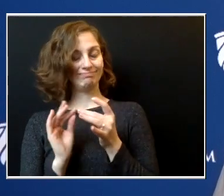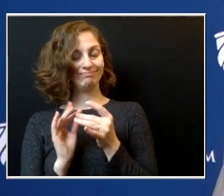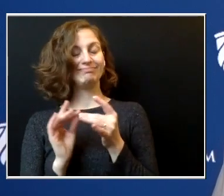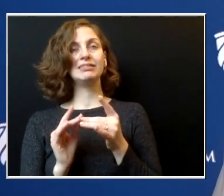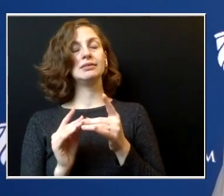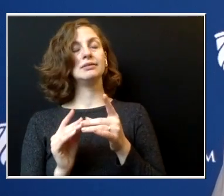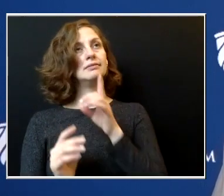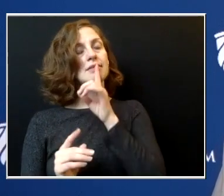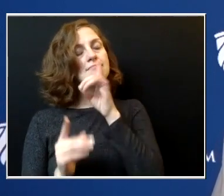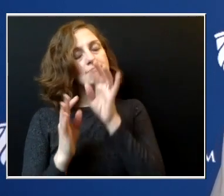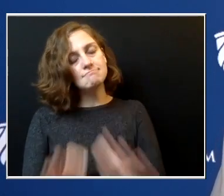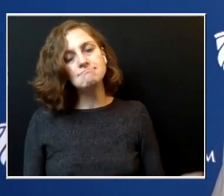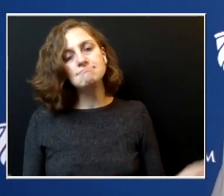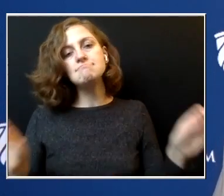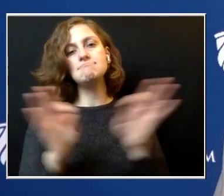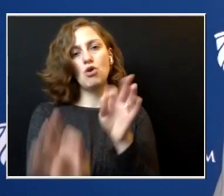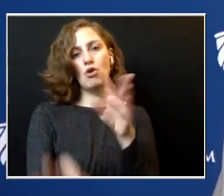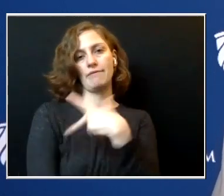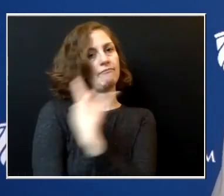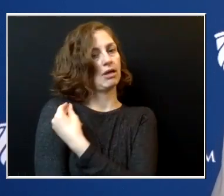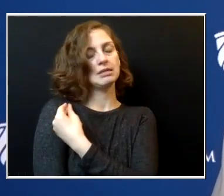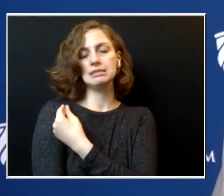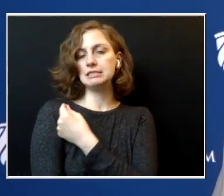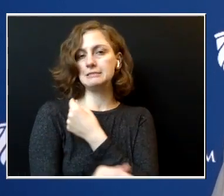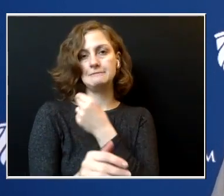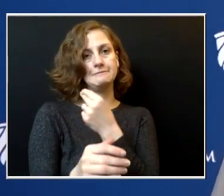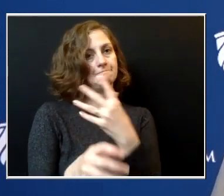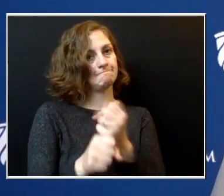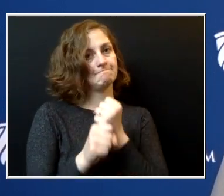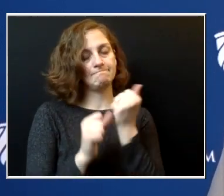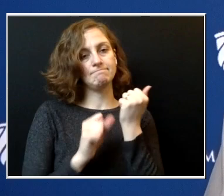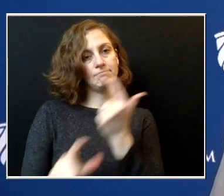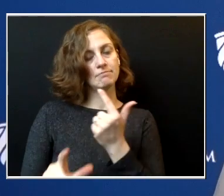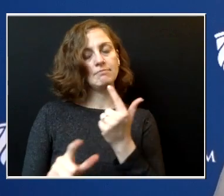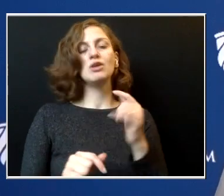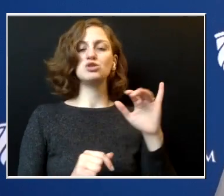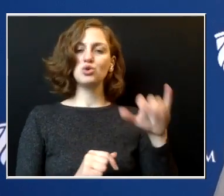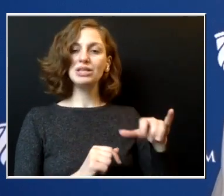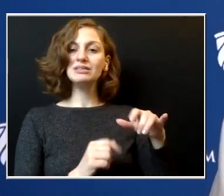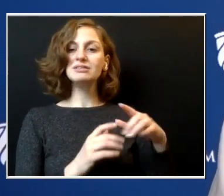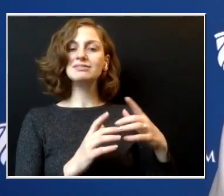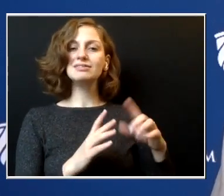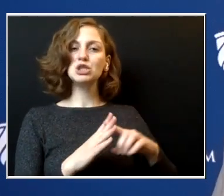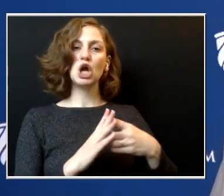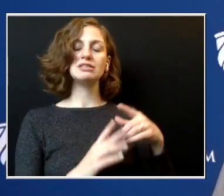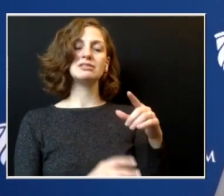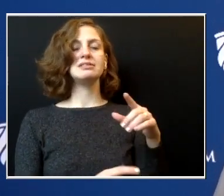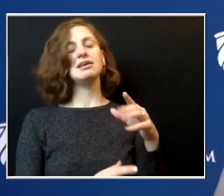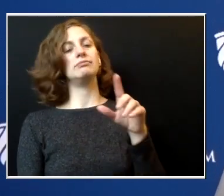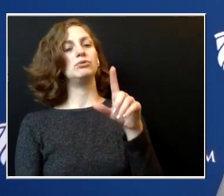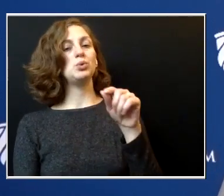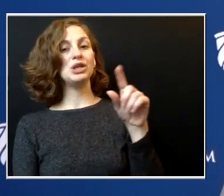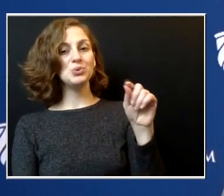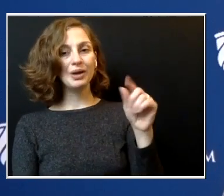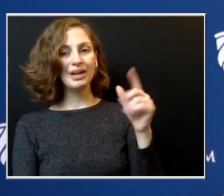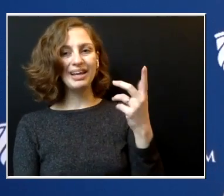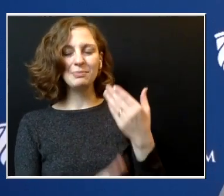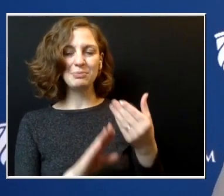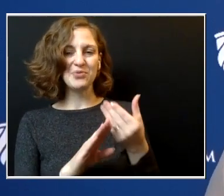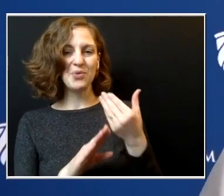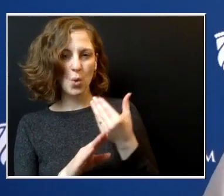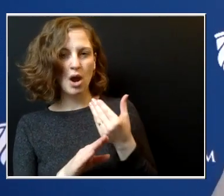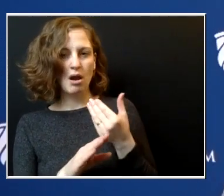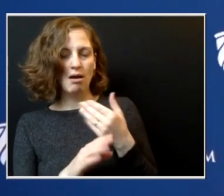from December 2020, so right before or right as vaccines were becoming available, until March 2023. And what they found was